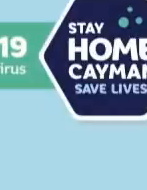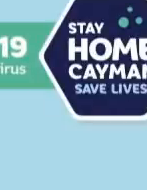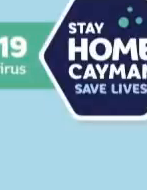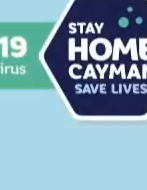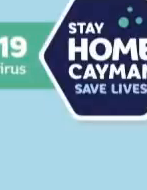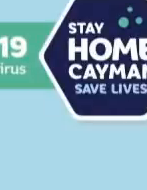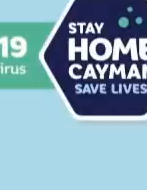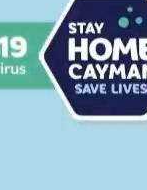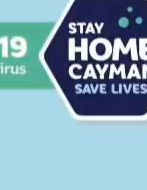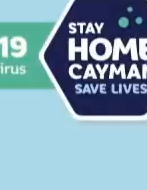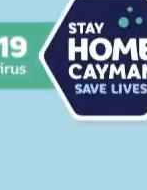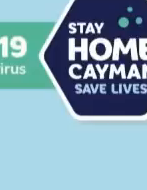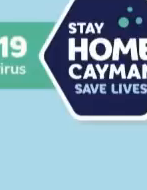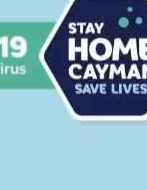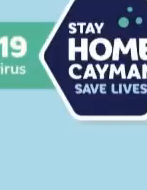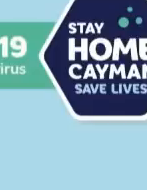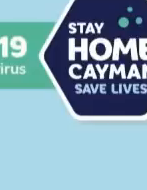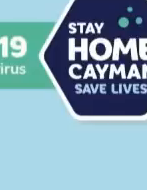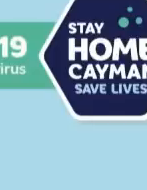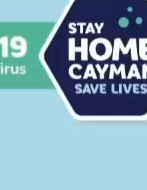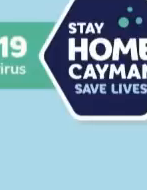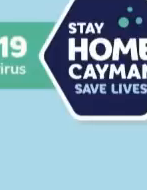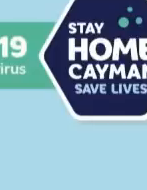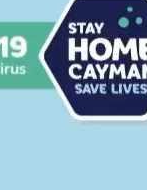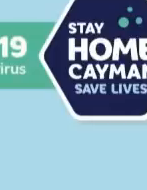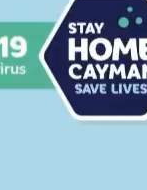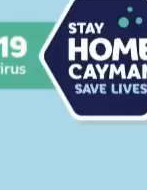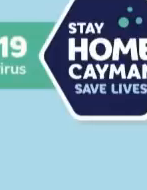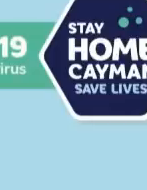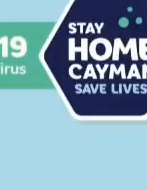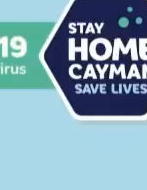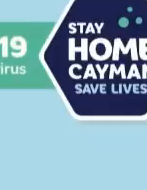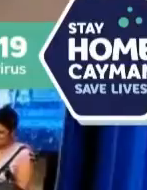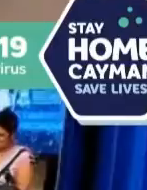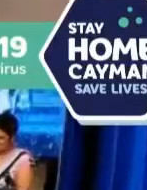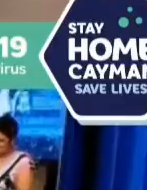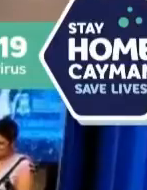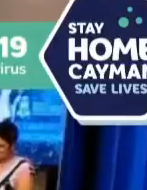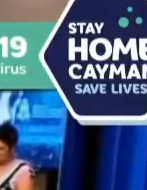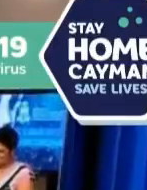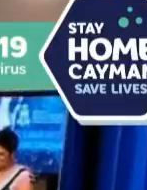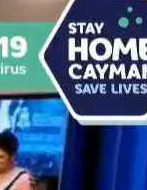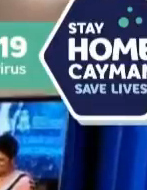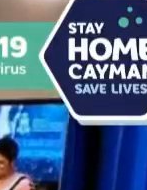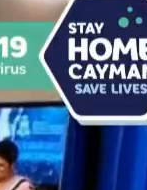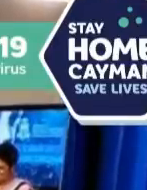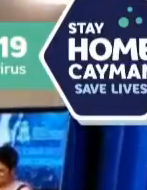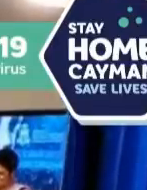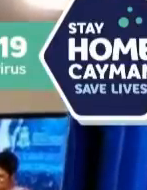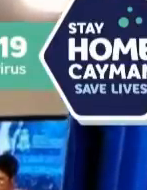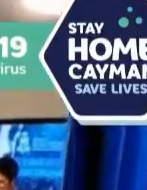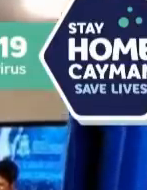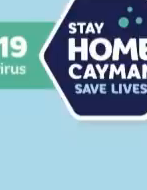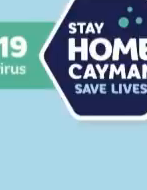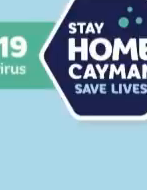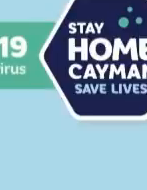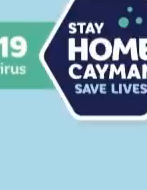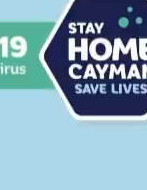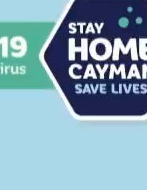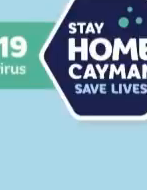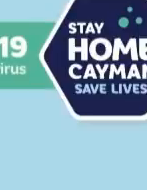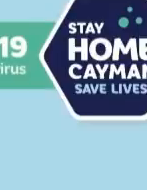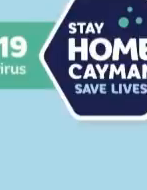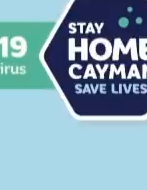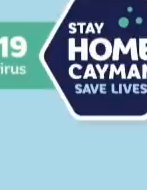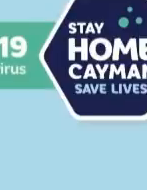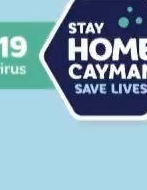During these challenging times, it can be easy to lose sight of all that we have to be grateful for. As the world grapples with the effects of COVID-19, at the forefront of